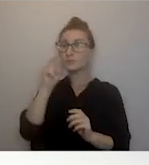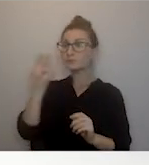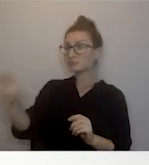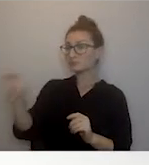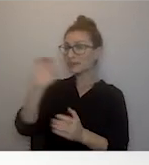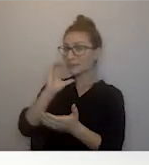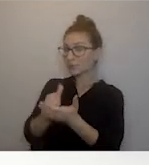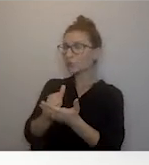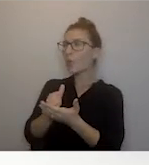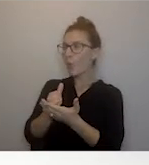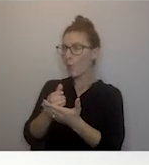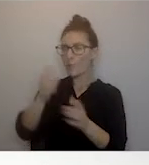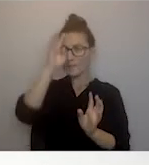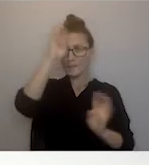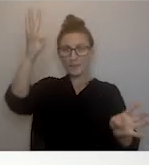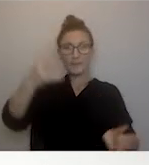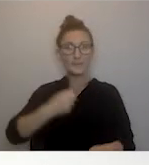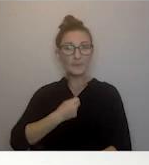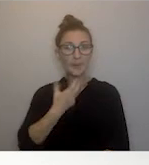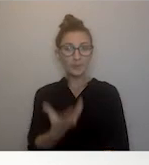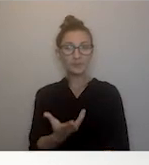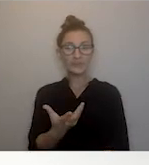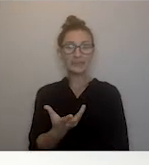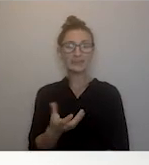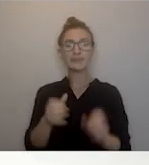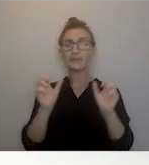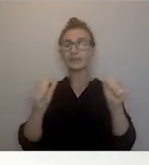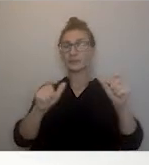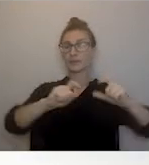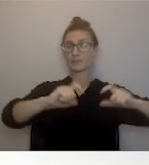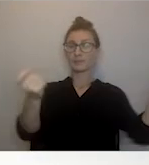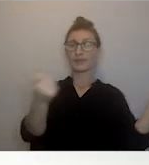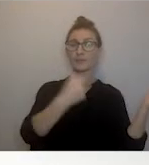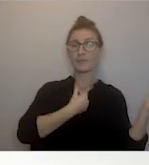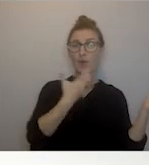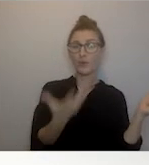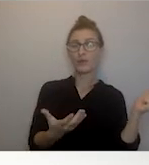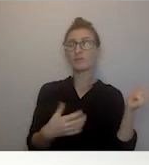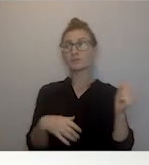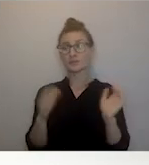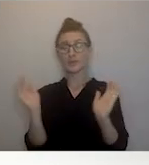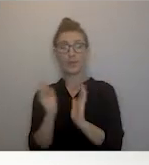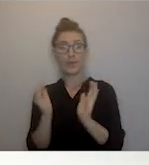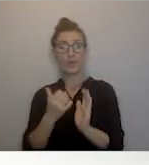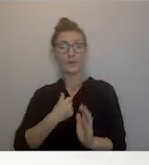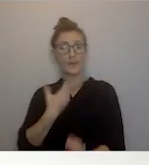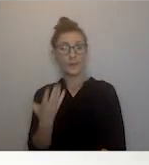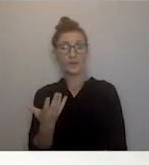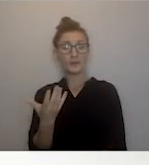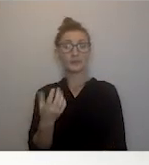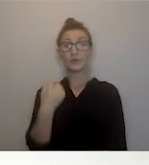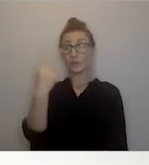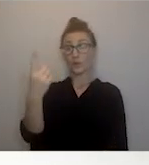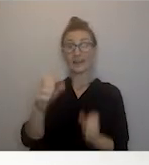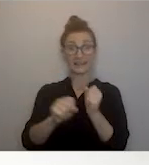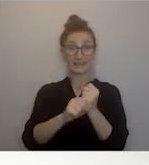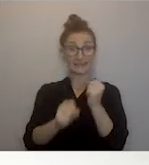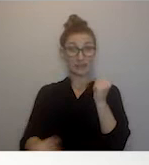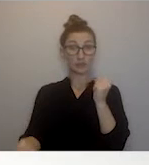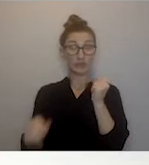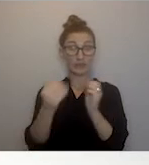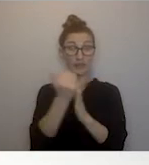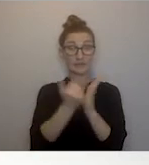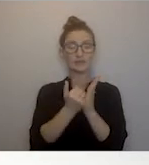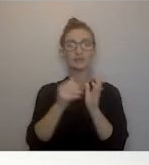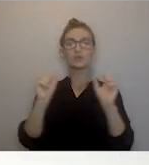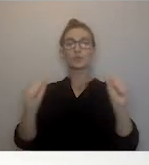at an image and they came up with this amazing poetry. Now, we can do big poems, you can do little poems. Extensions of this lesson would be to try to